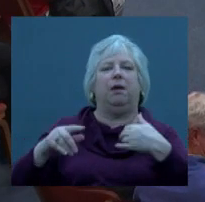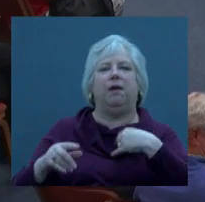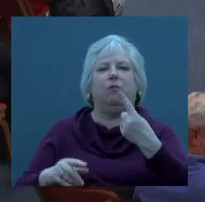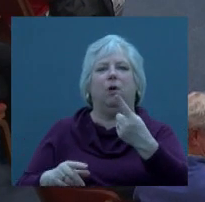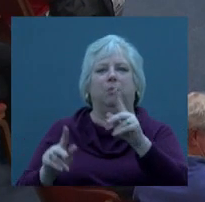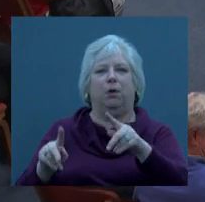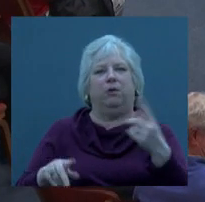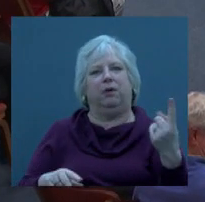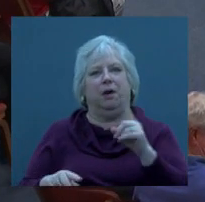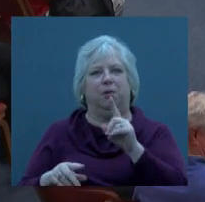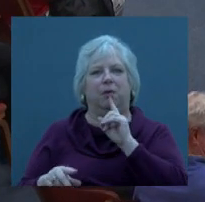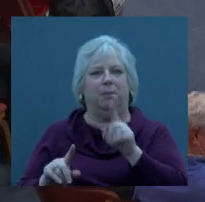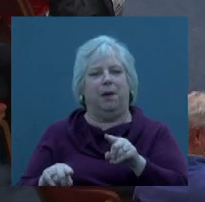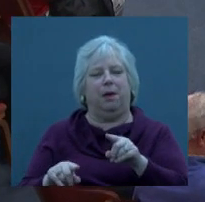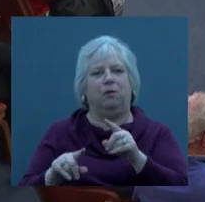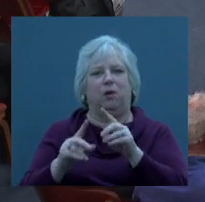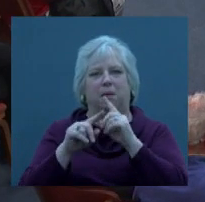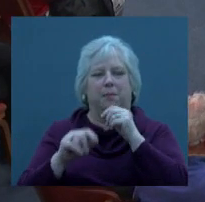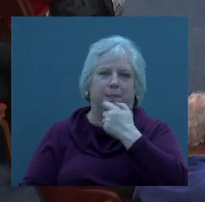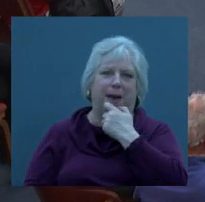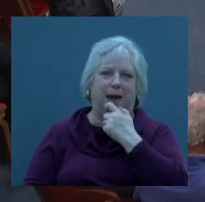me. Thank you.